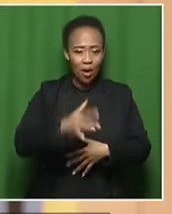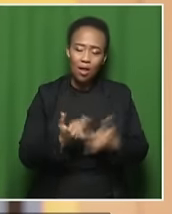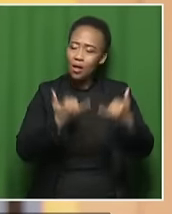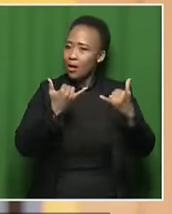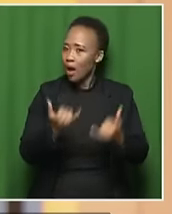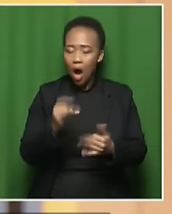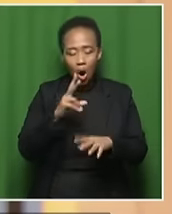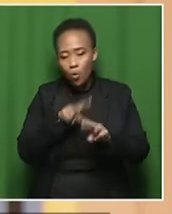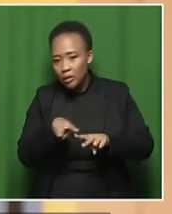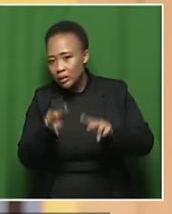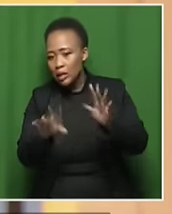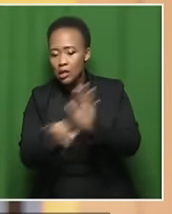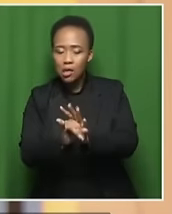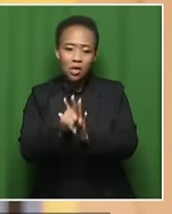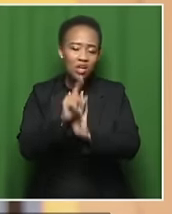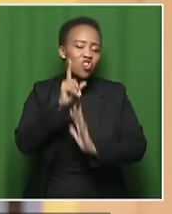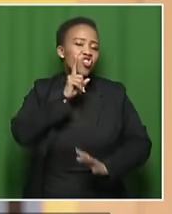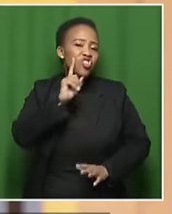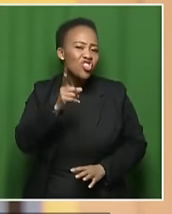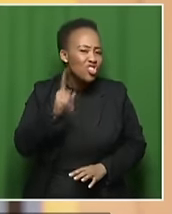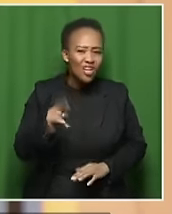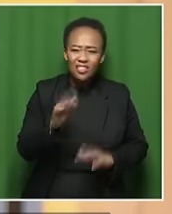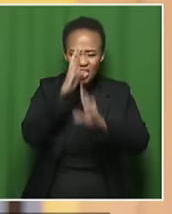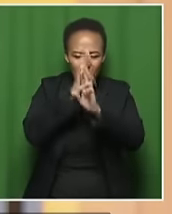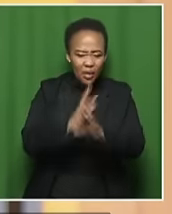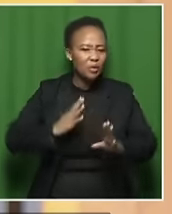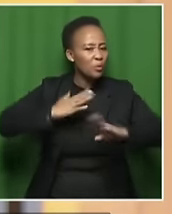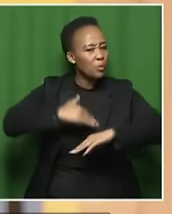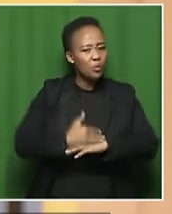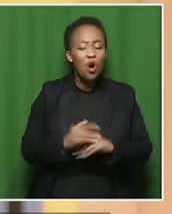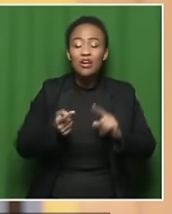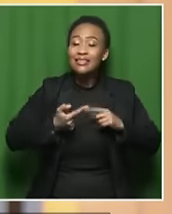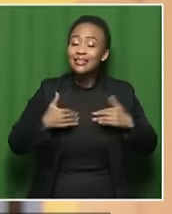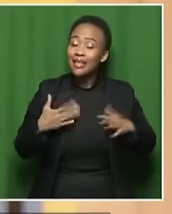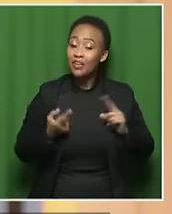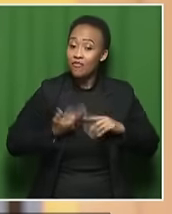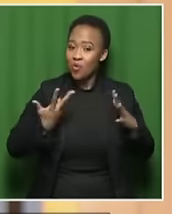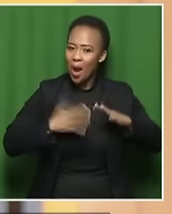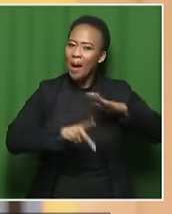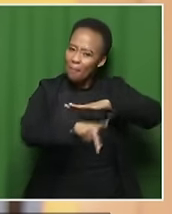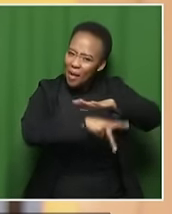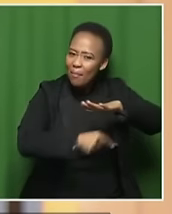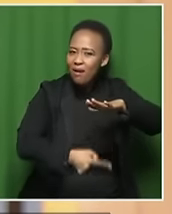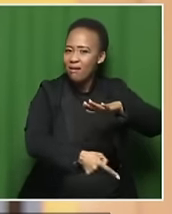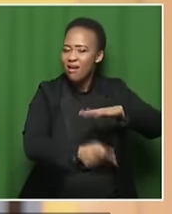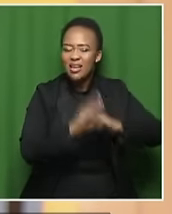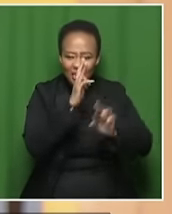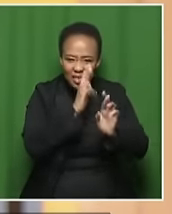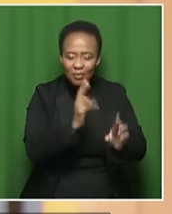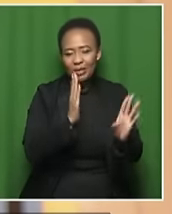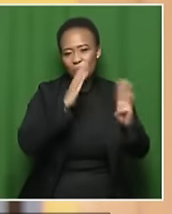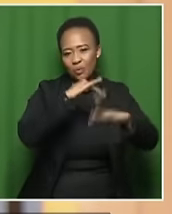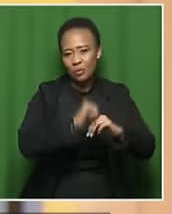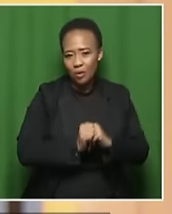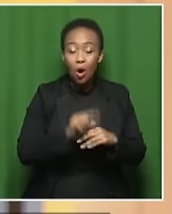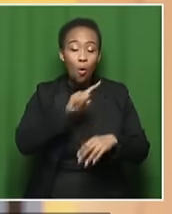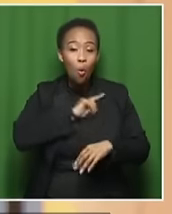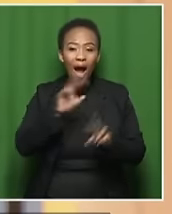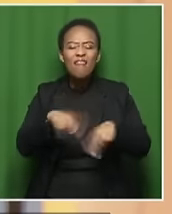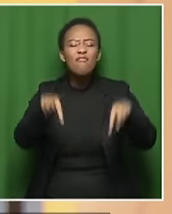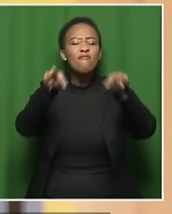being insulted, even at primary school level, because there are no foundational values for our